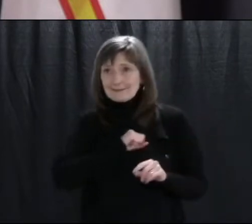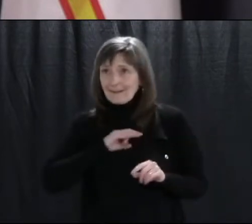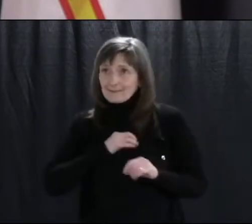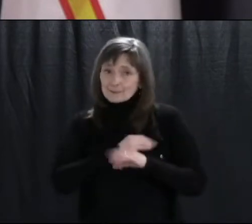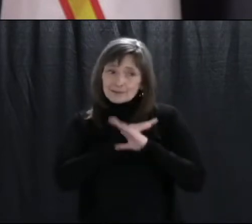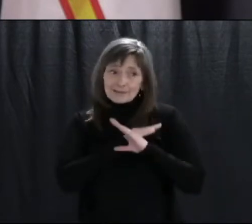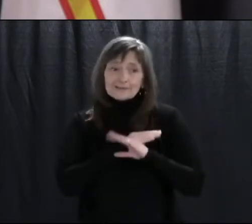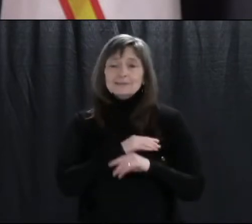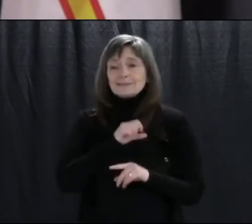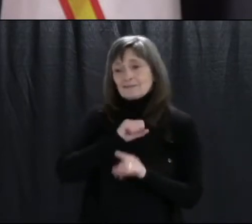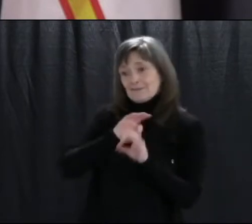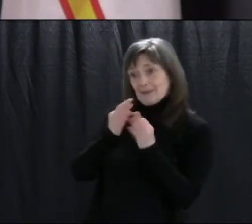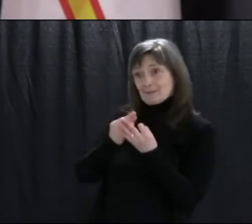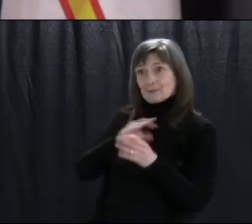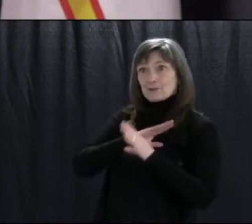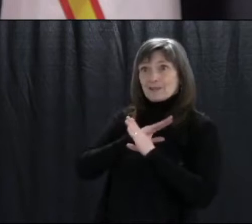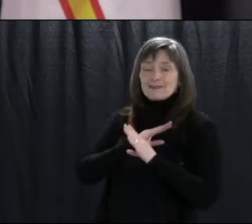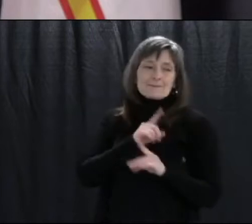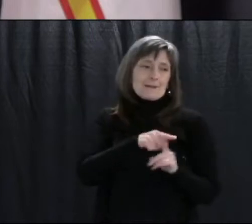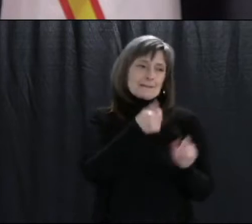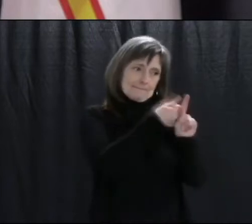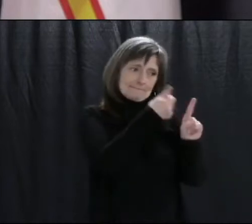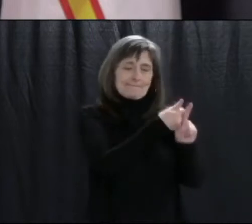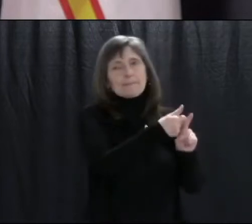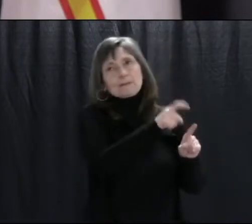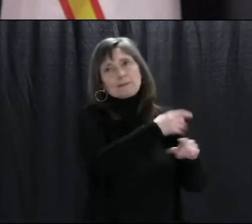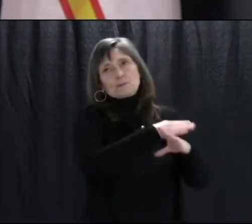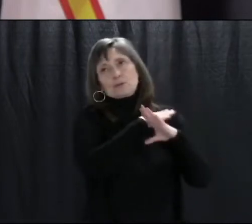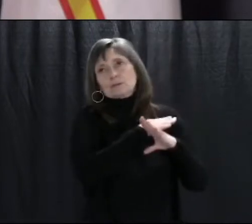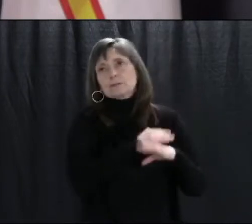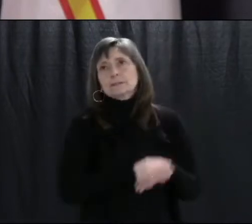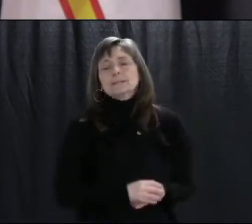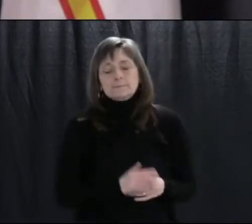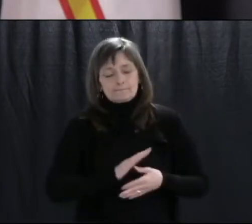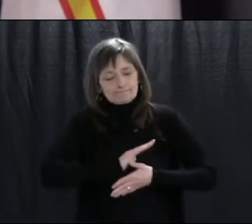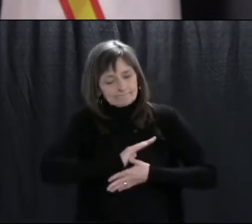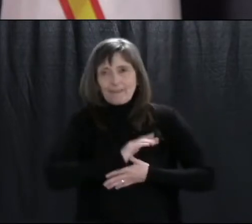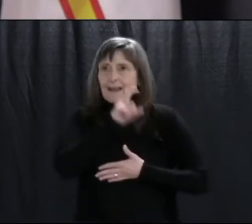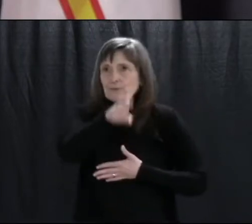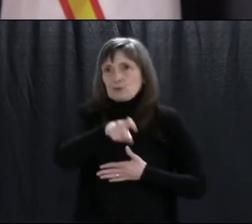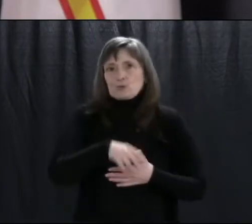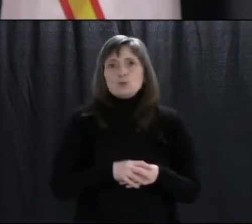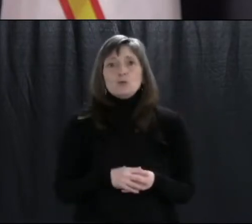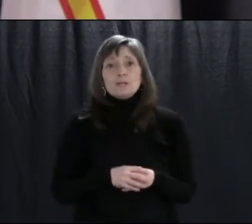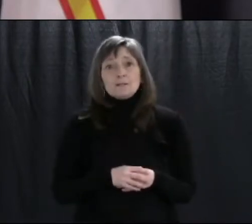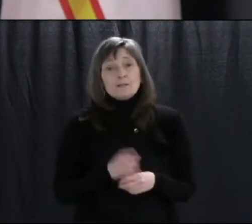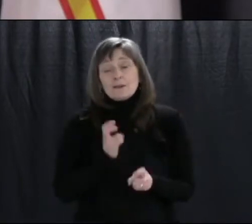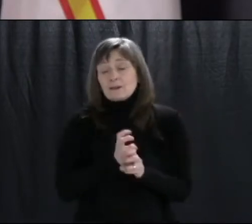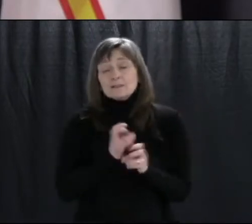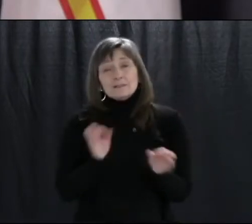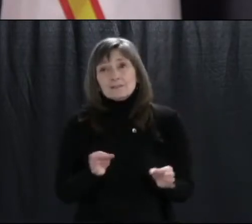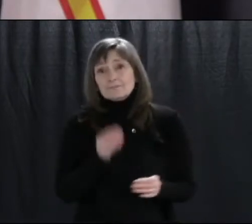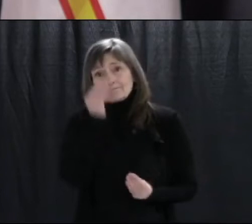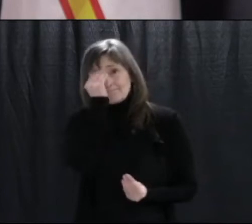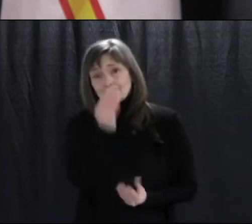our families, and protecting the most vulnerable in our society is a priority for us as we make this difficult decision today.